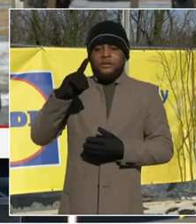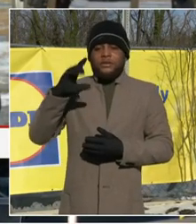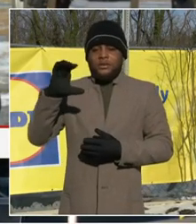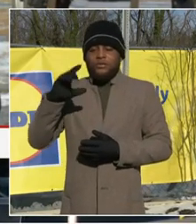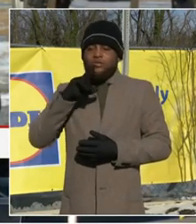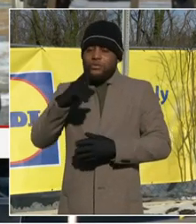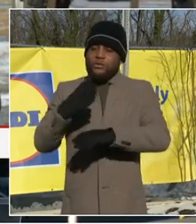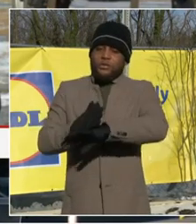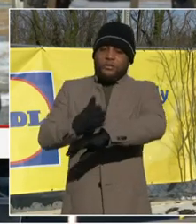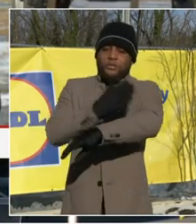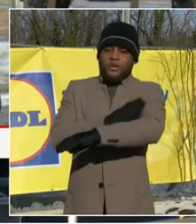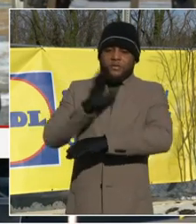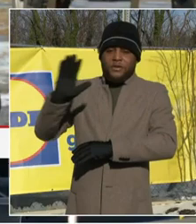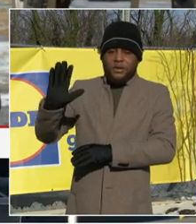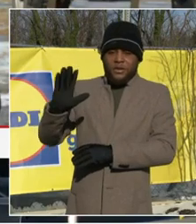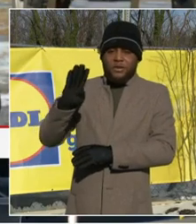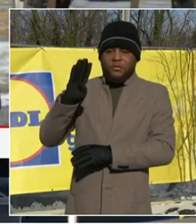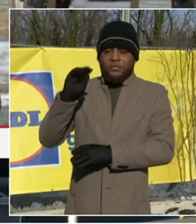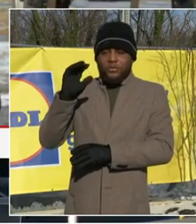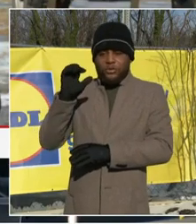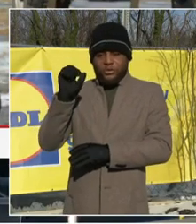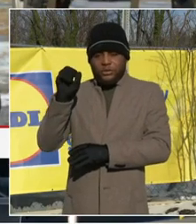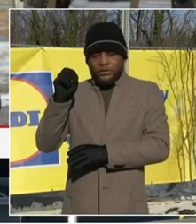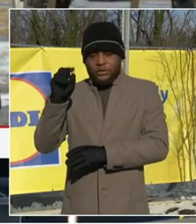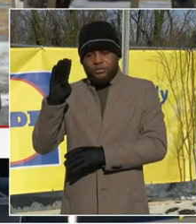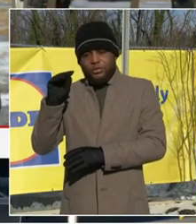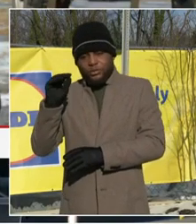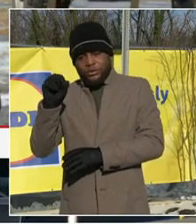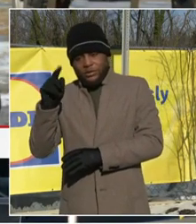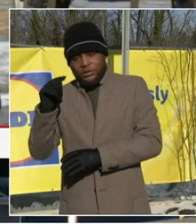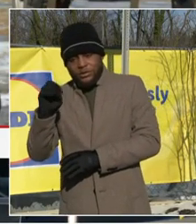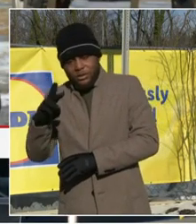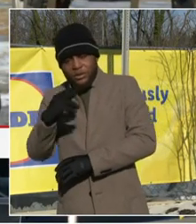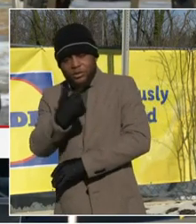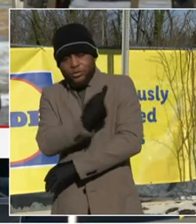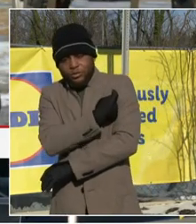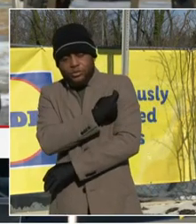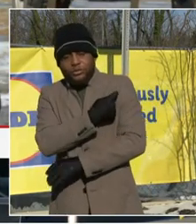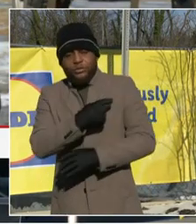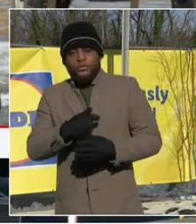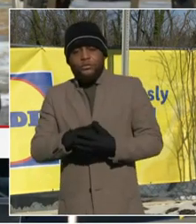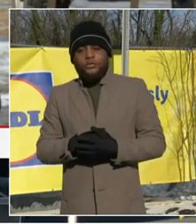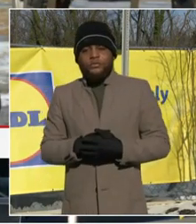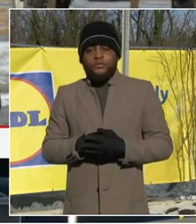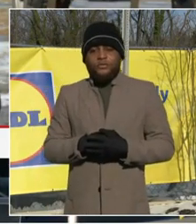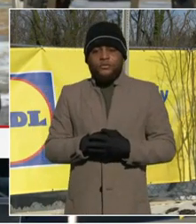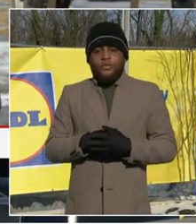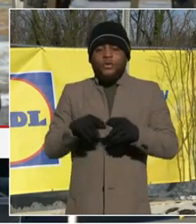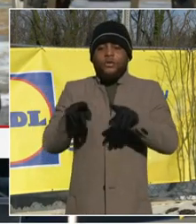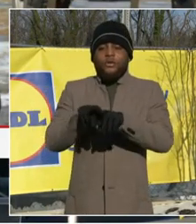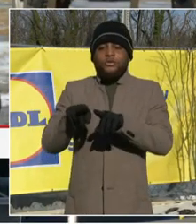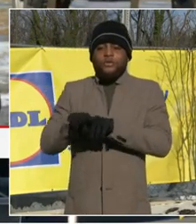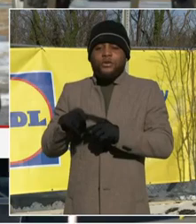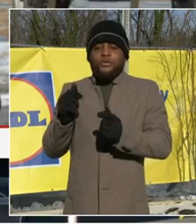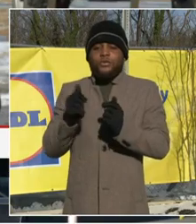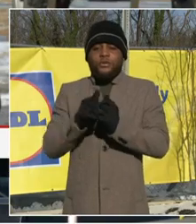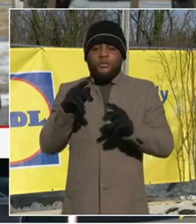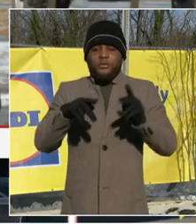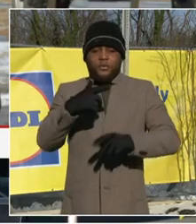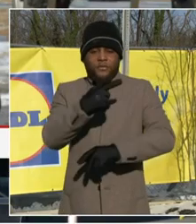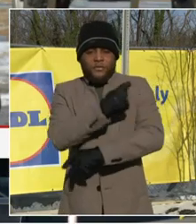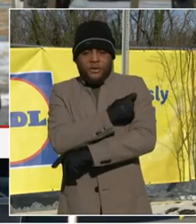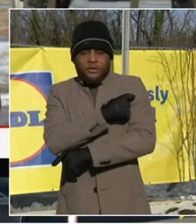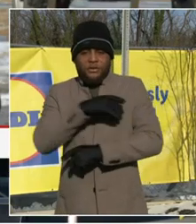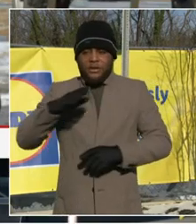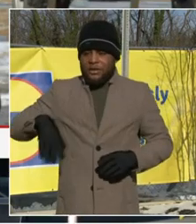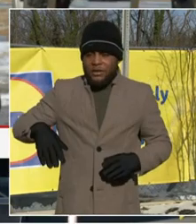our younger people, so we want folks to get boosted. But we also need the folks who haven't been vaccinated at all to get